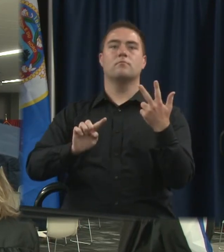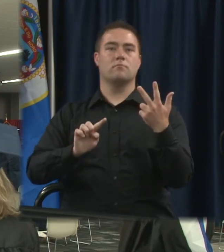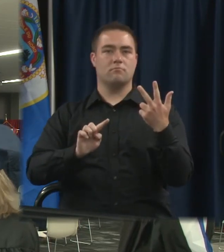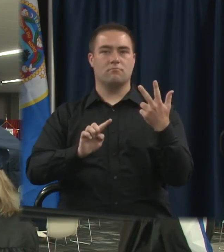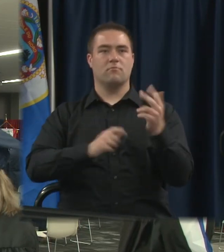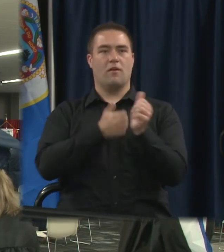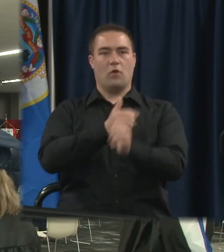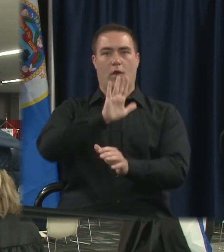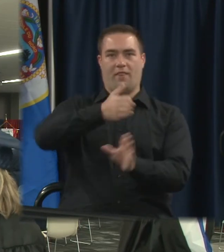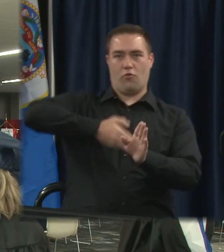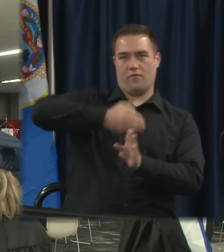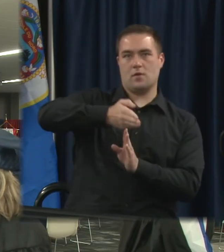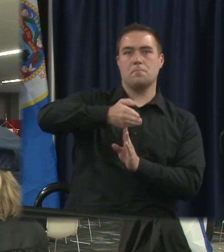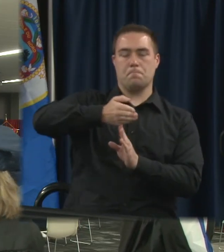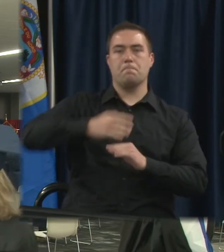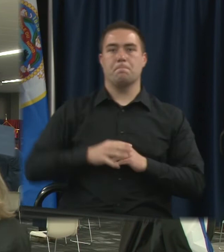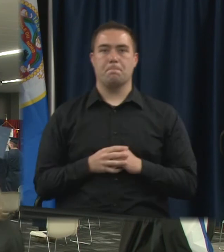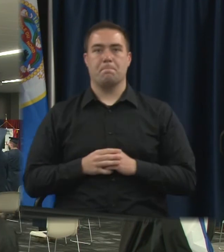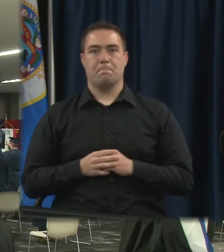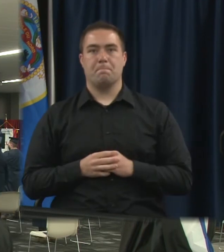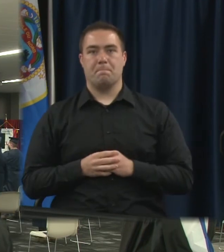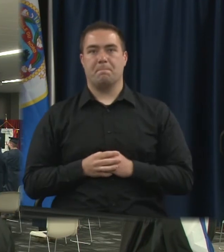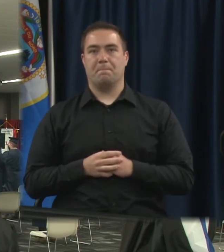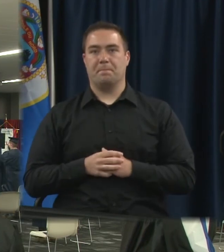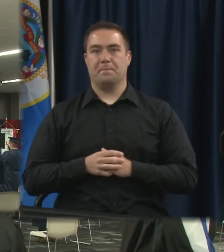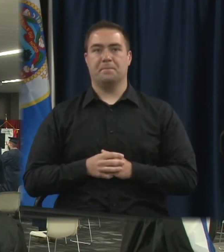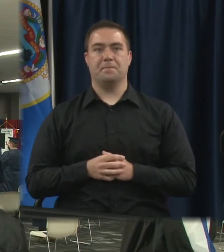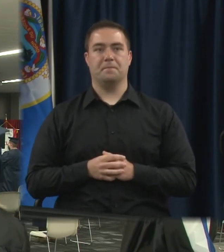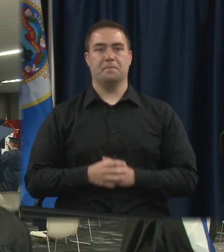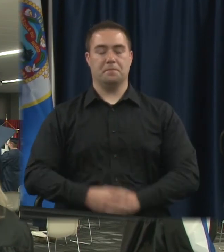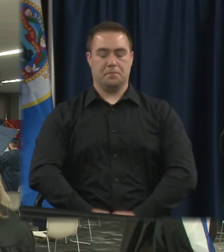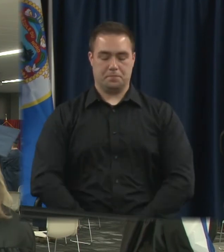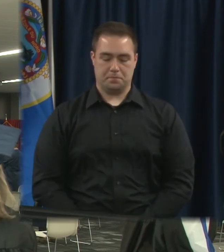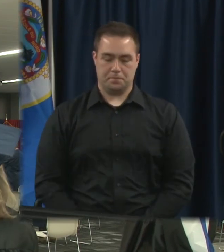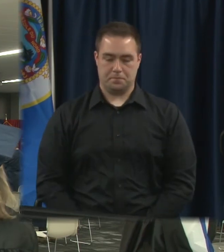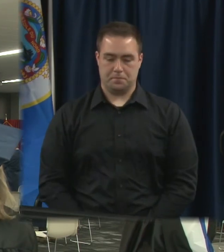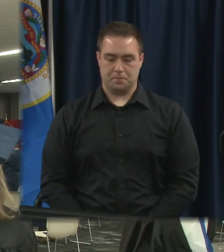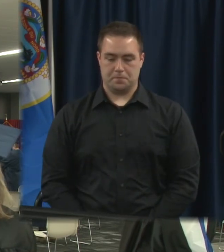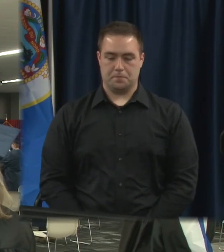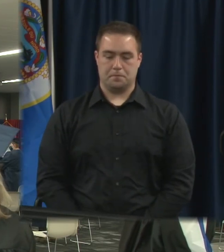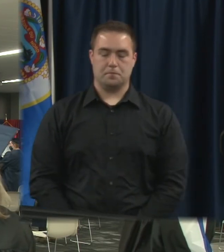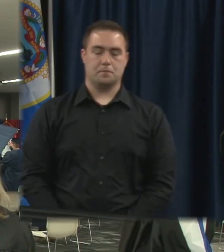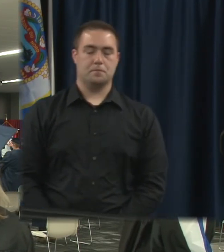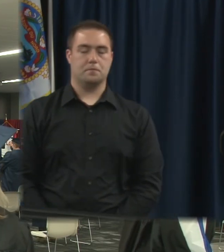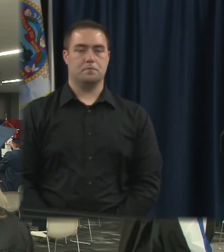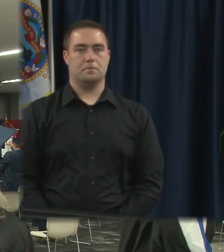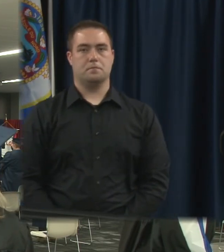respective fields.